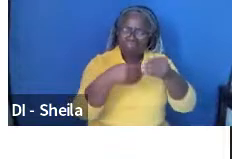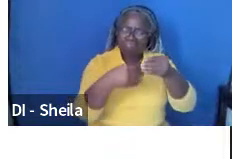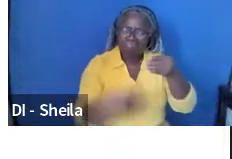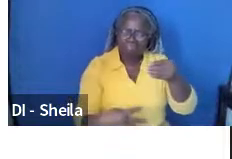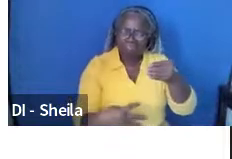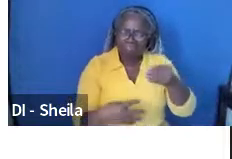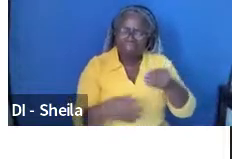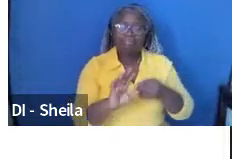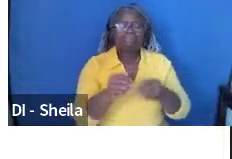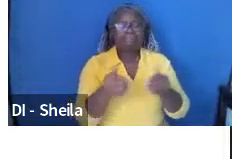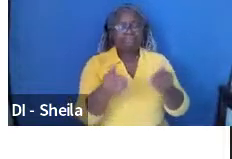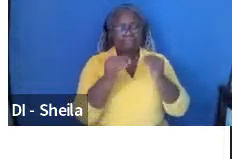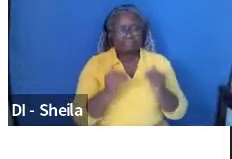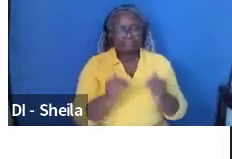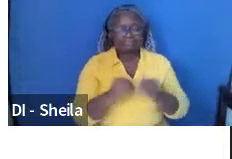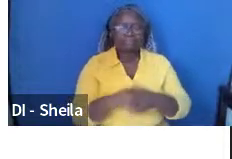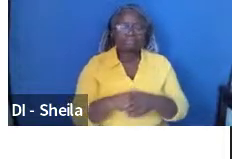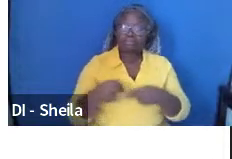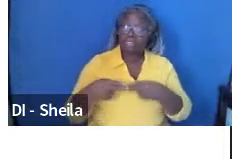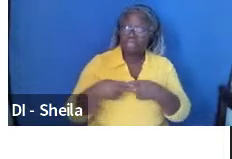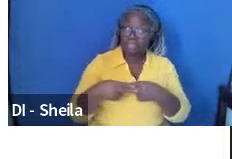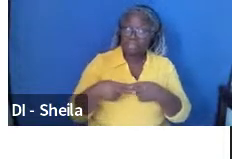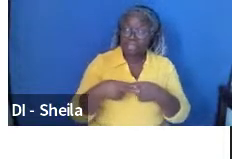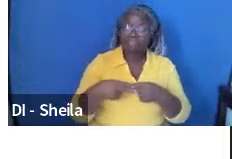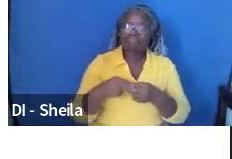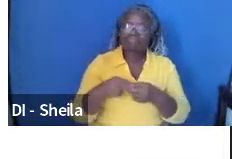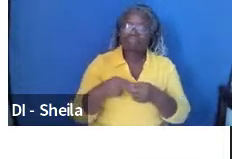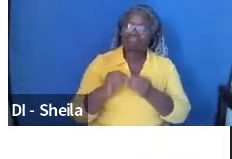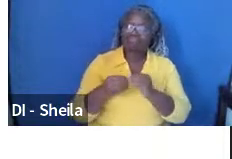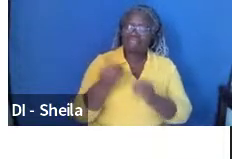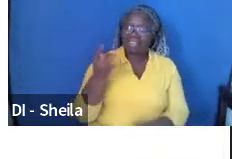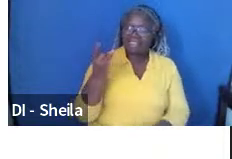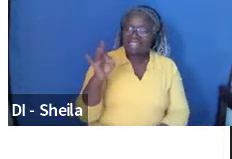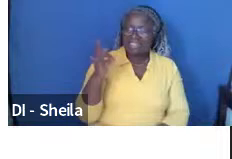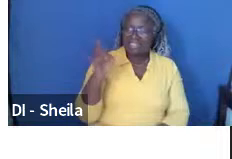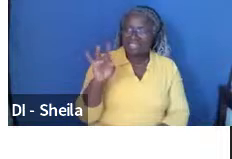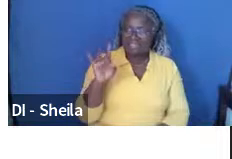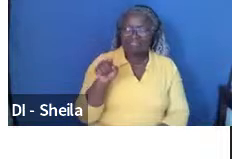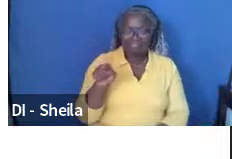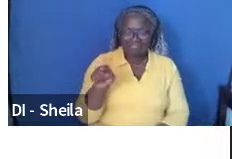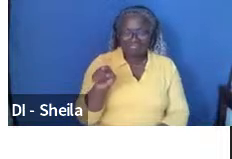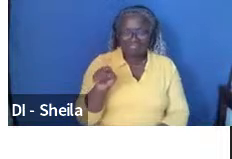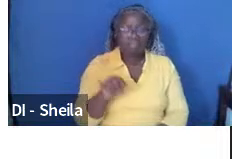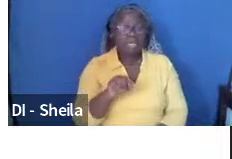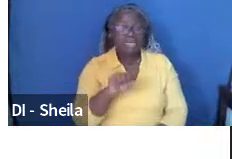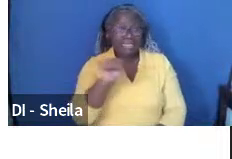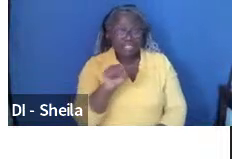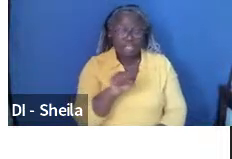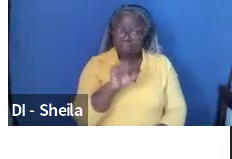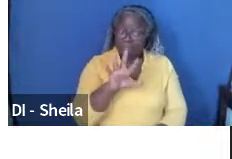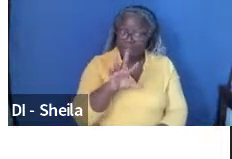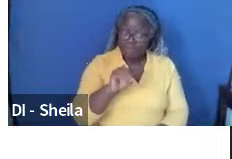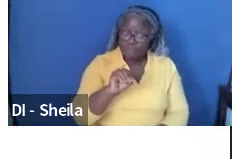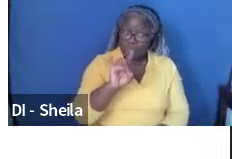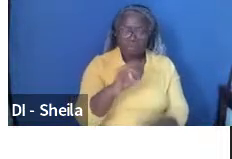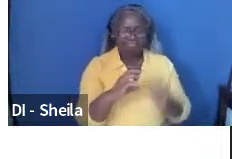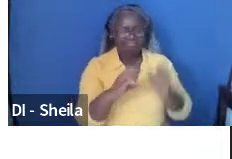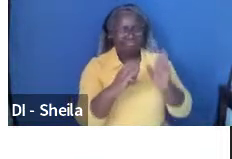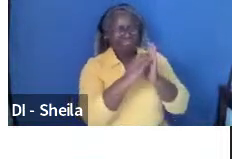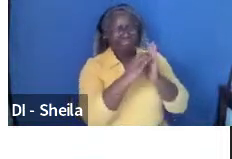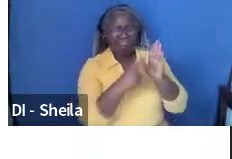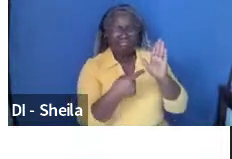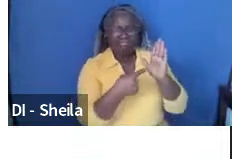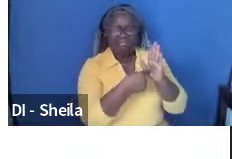Slide 18. Applicable Section 508 standards depend on what ICT category something falls